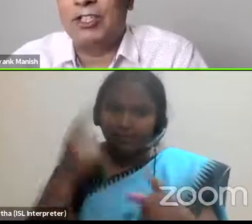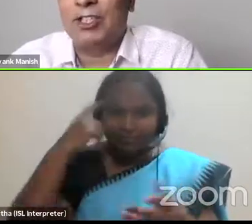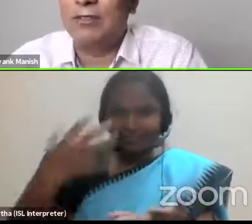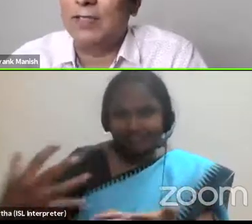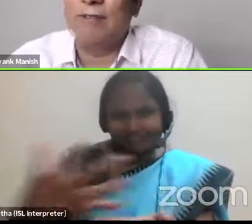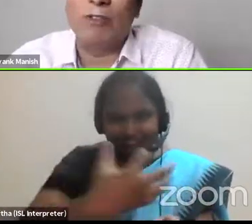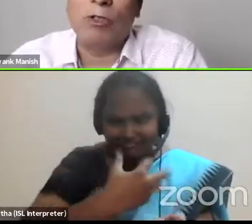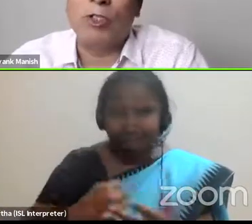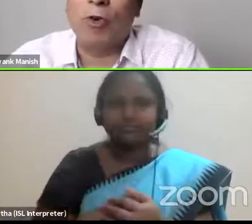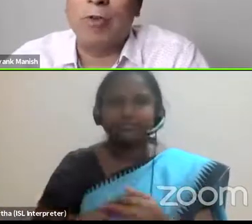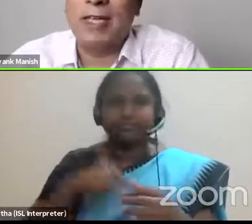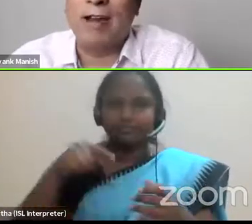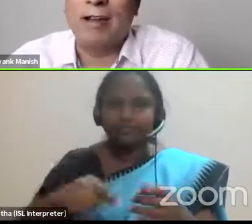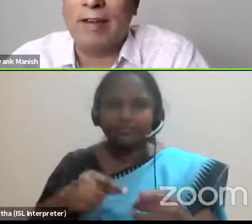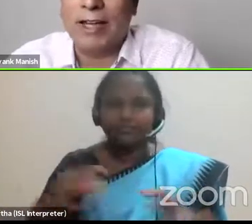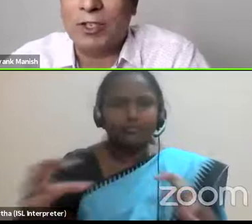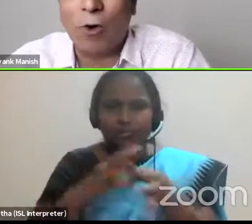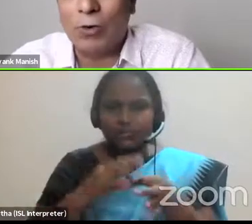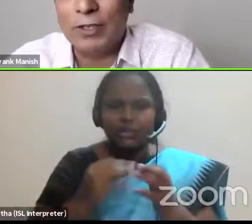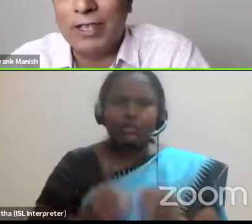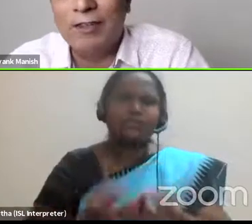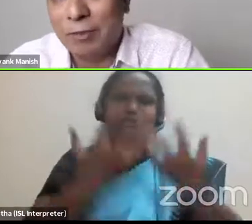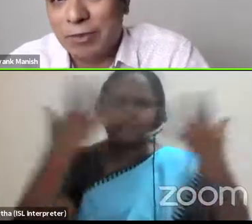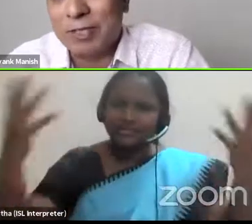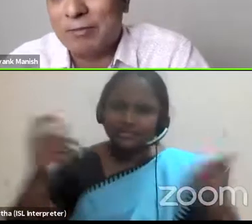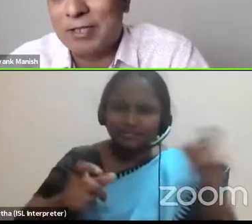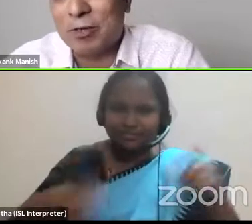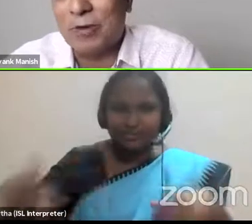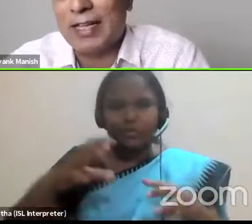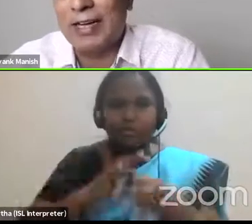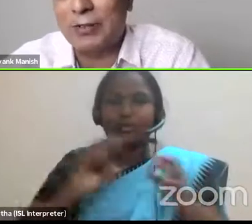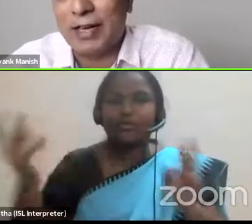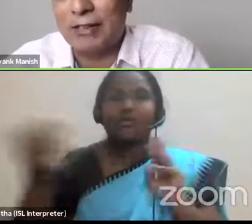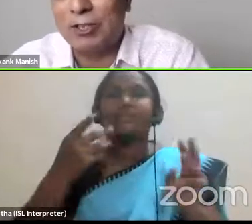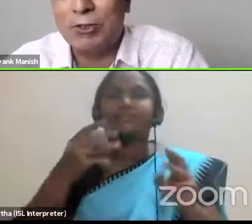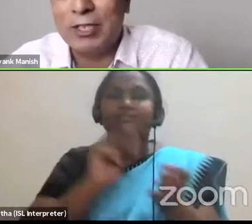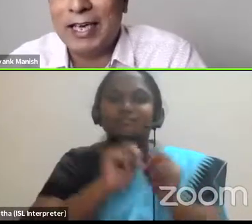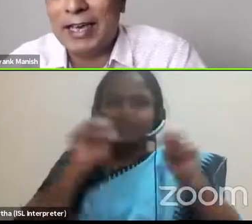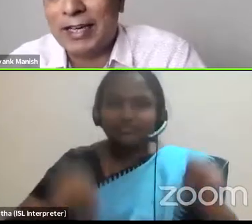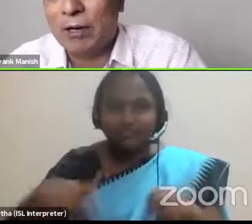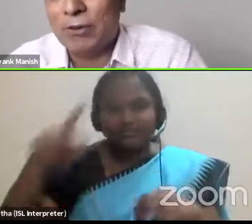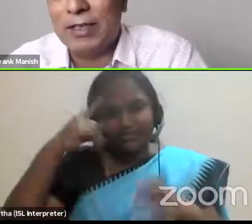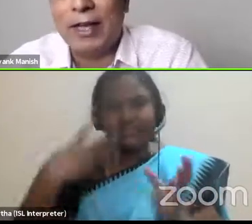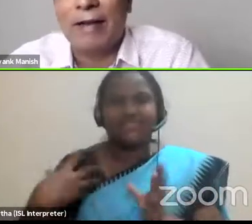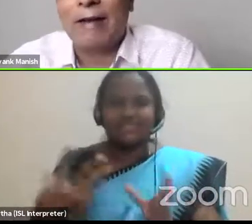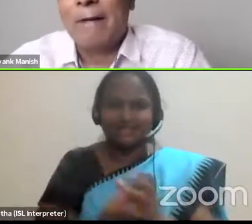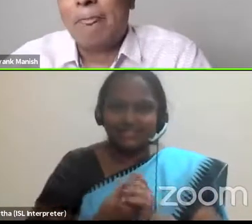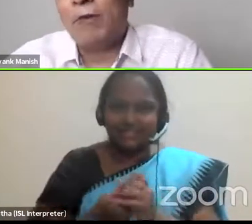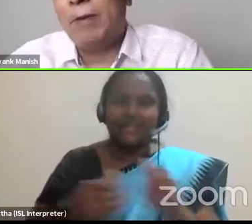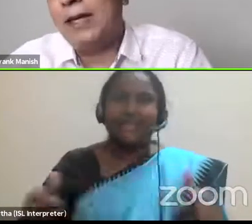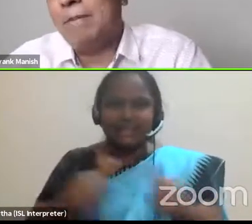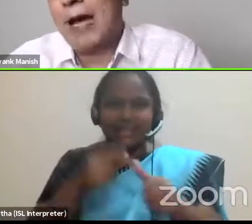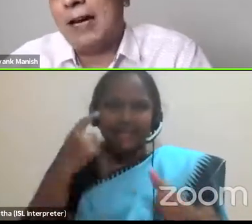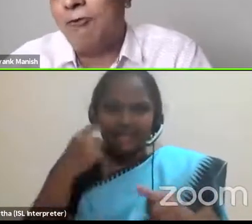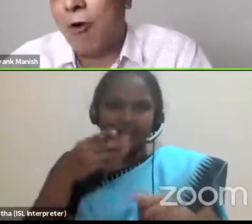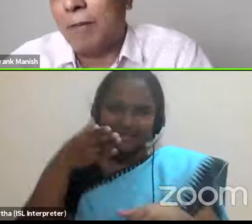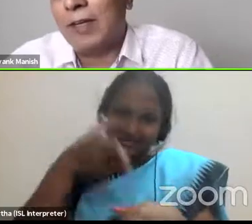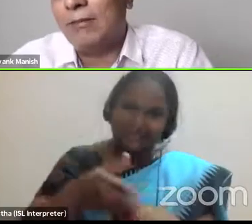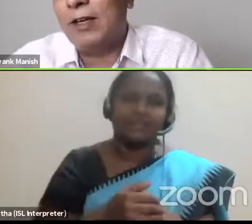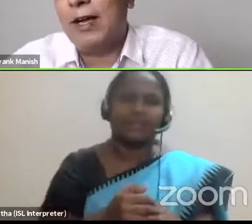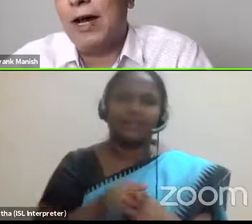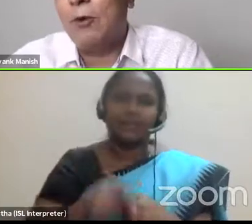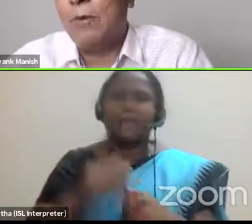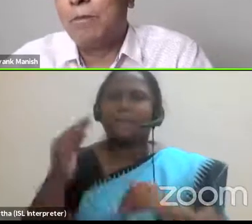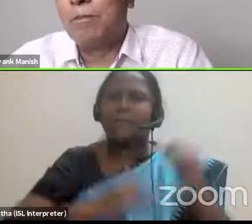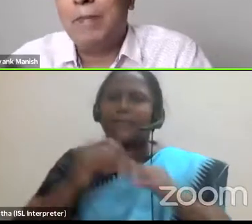and match it with, so many artifacts all over the other museums, bring that together. So using AI out there, we're building a platform